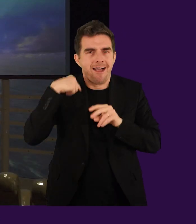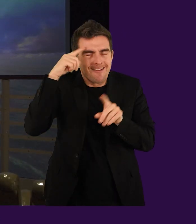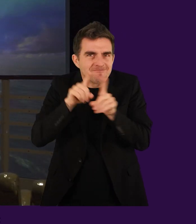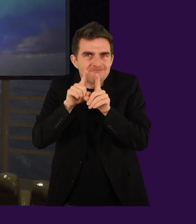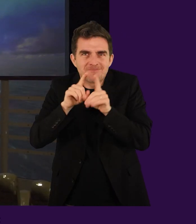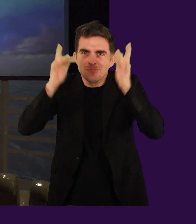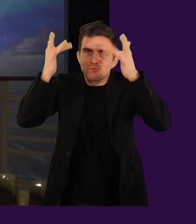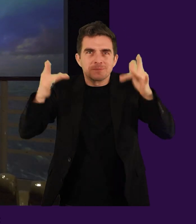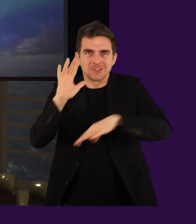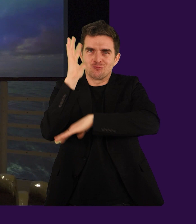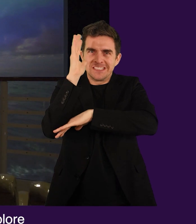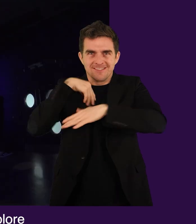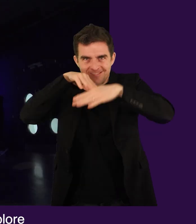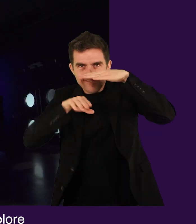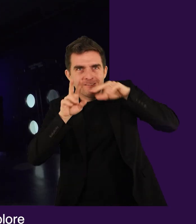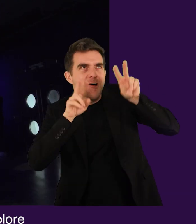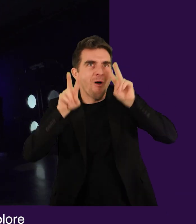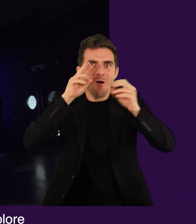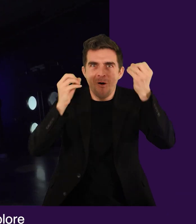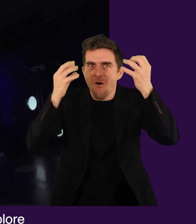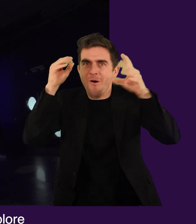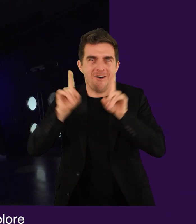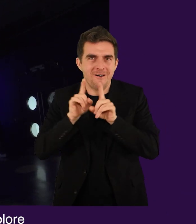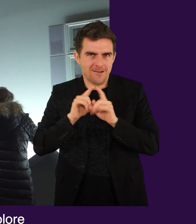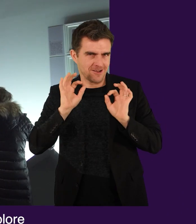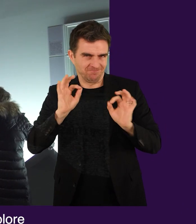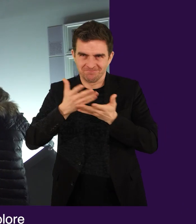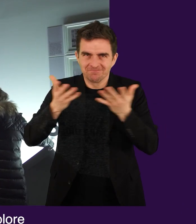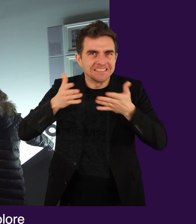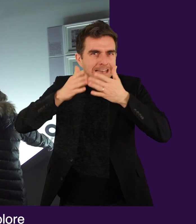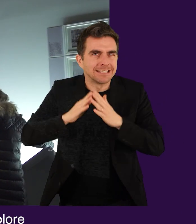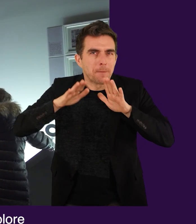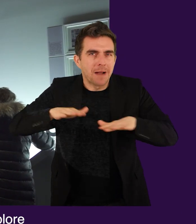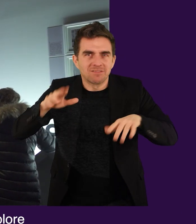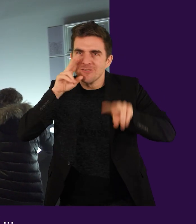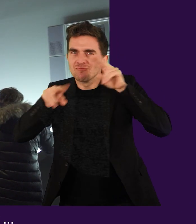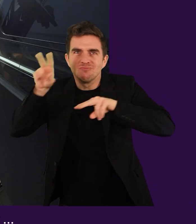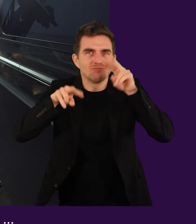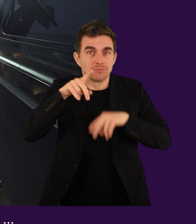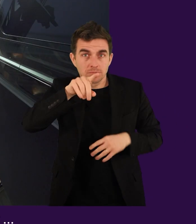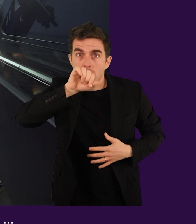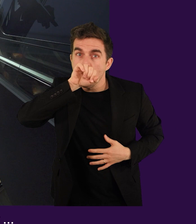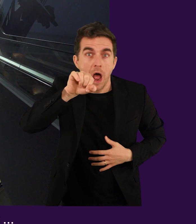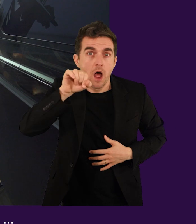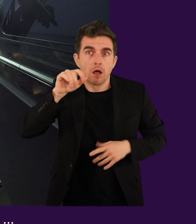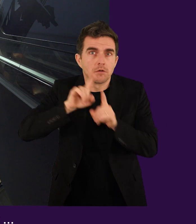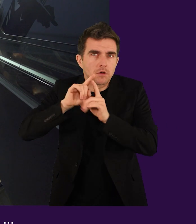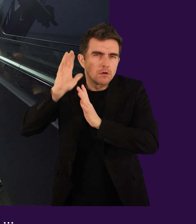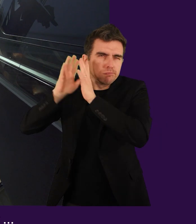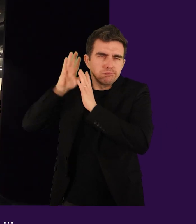being inside a Christmas tree. There's lots to see and explore in Titanic Belfast. And if you love